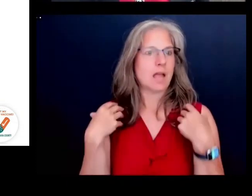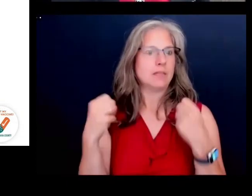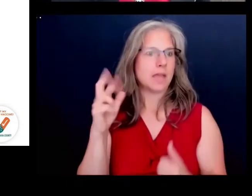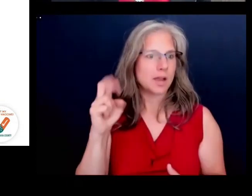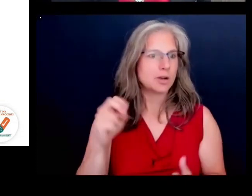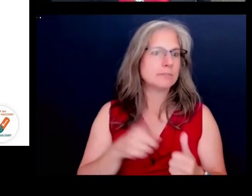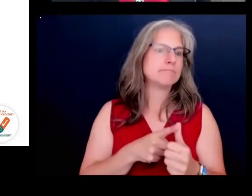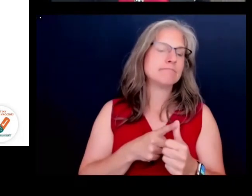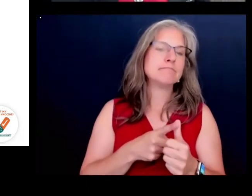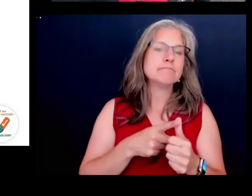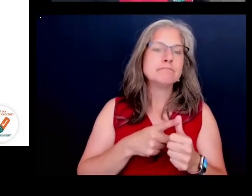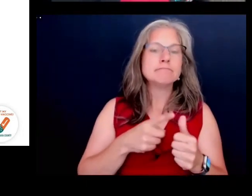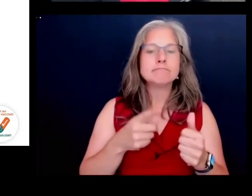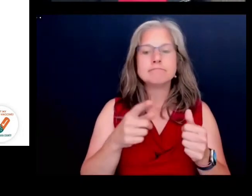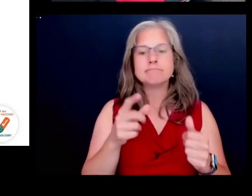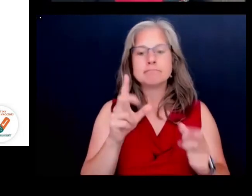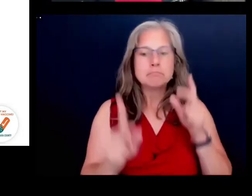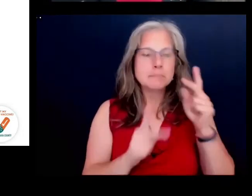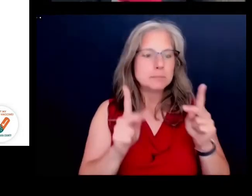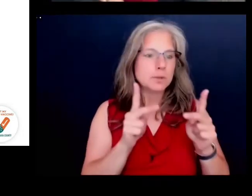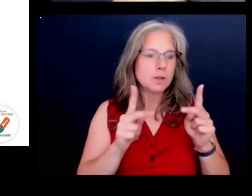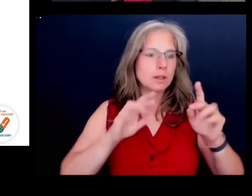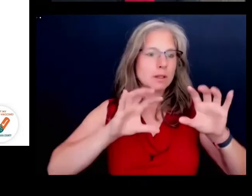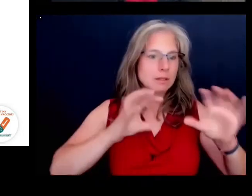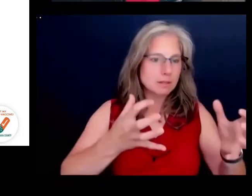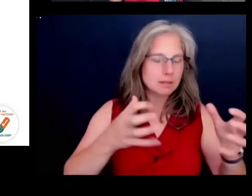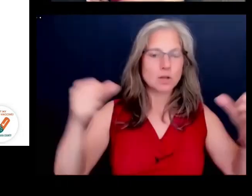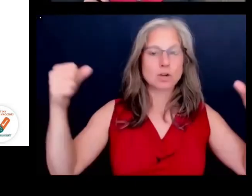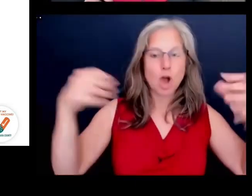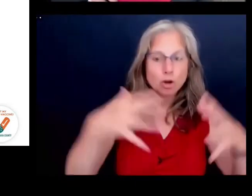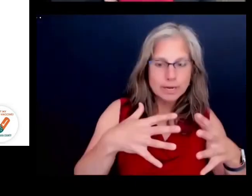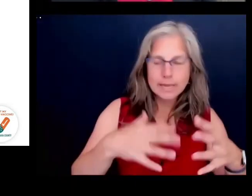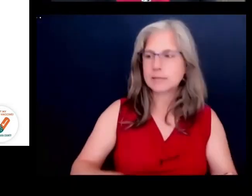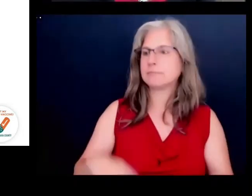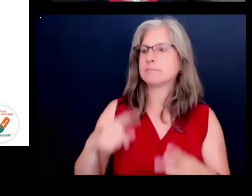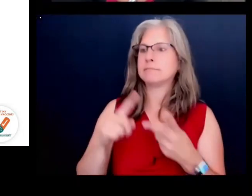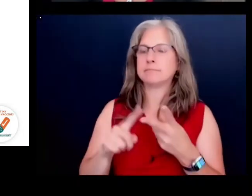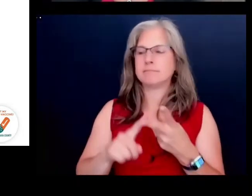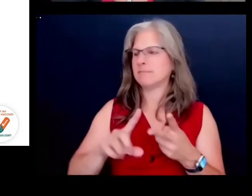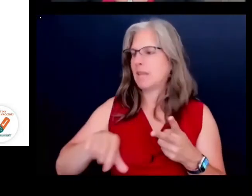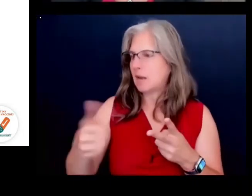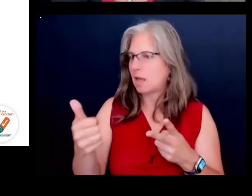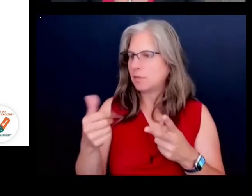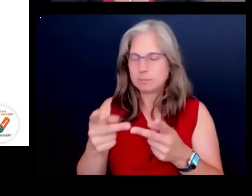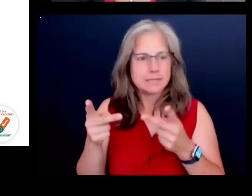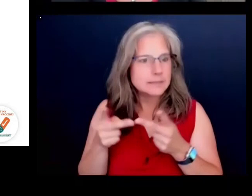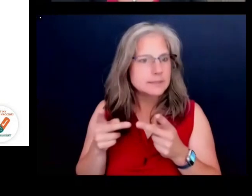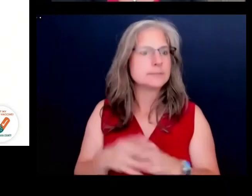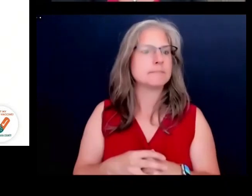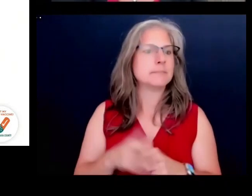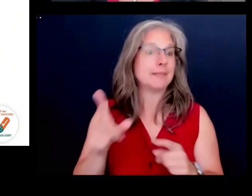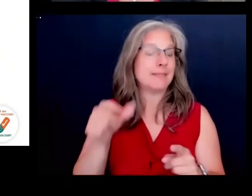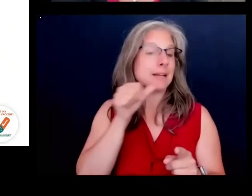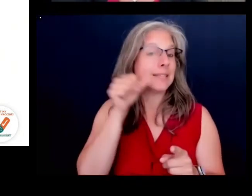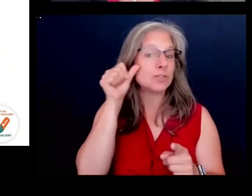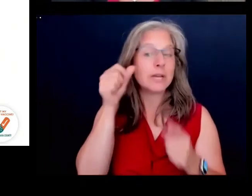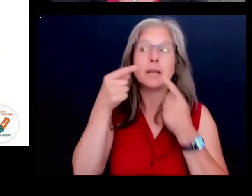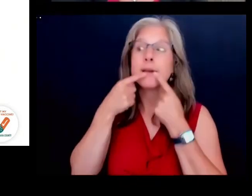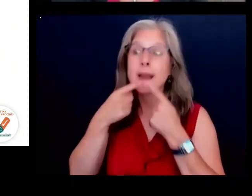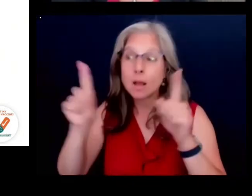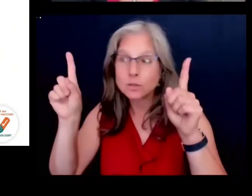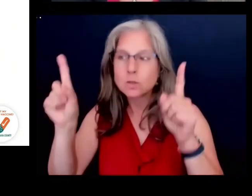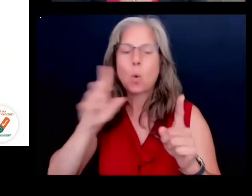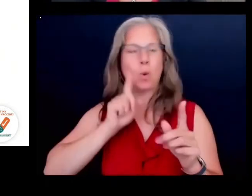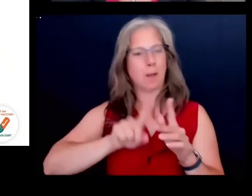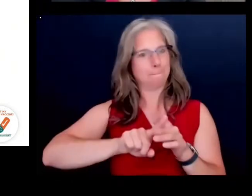congregate settings, and other healthcare facilities. The health officer order was issued yesterday, and to